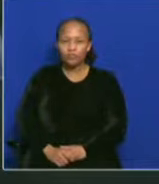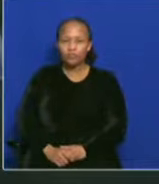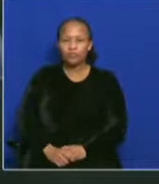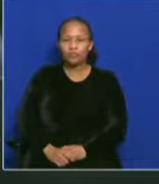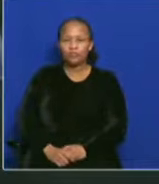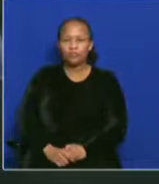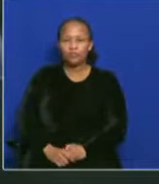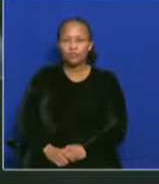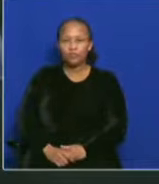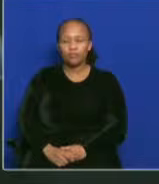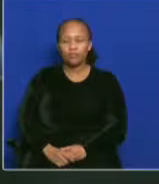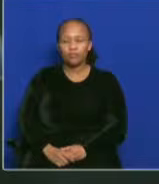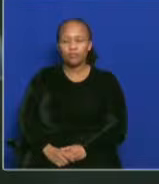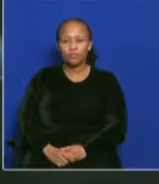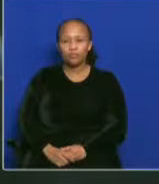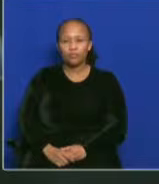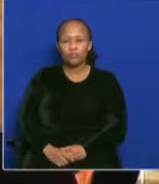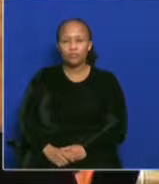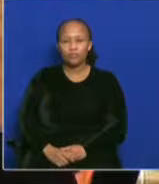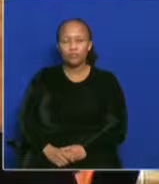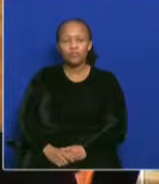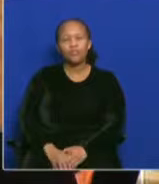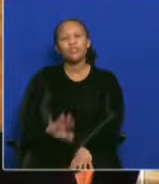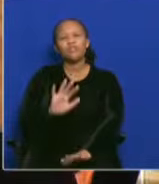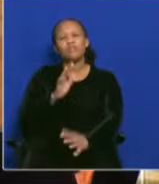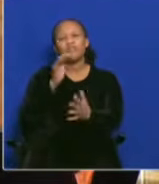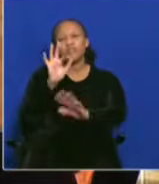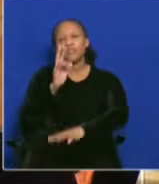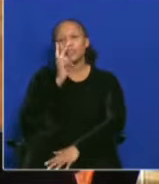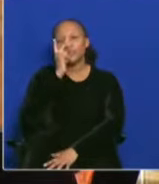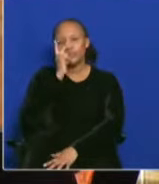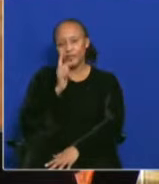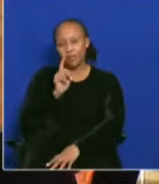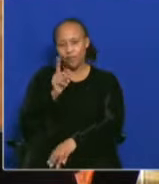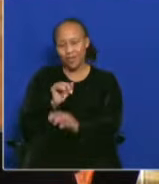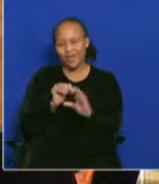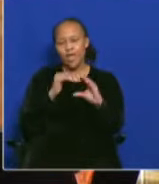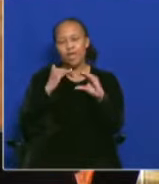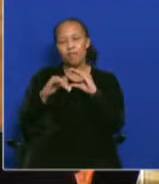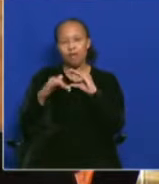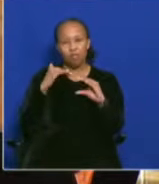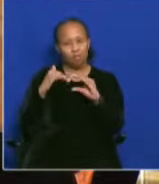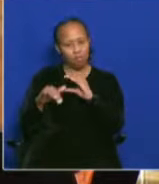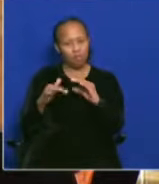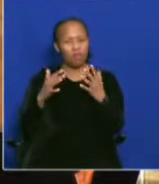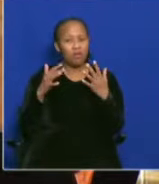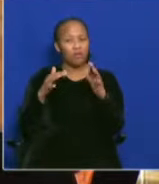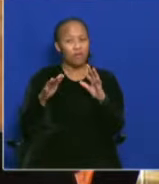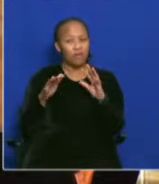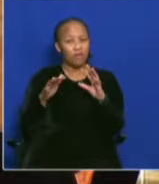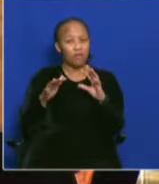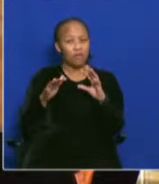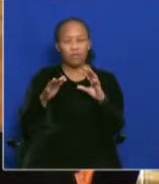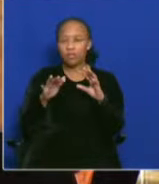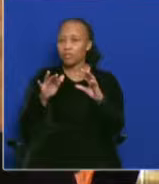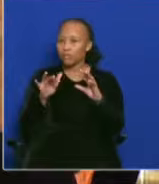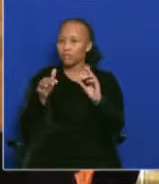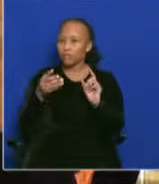so we've seen that the email address was already provided for Molefe Fani, but